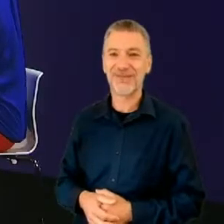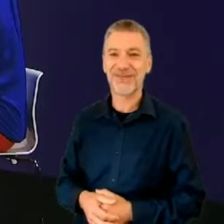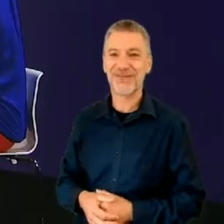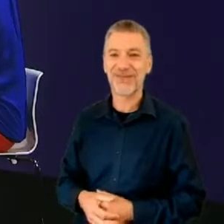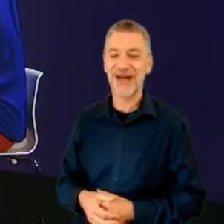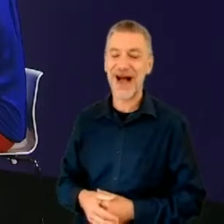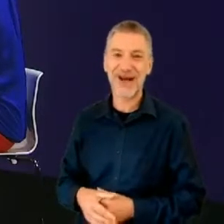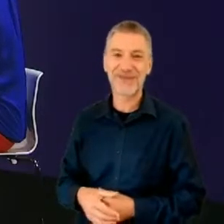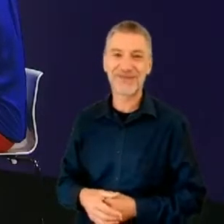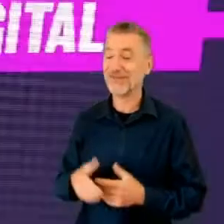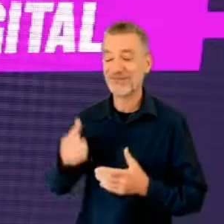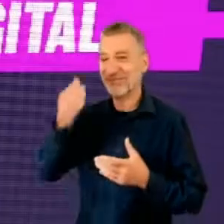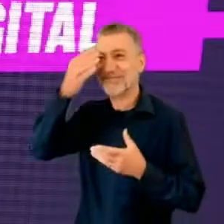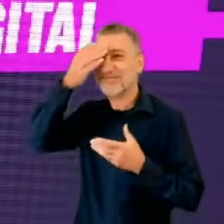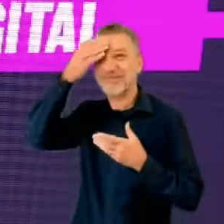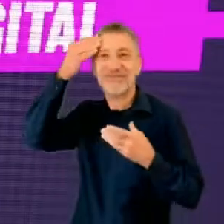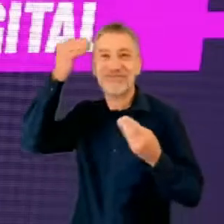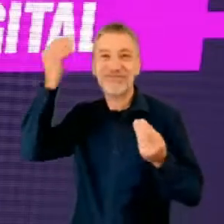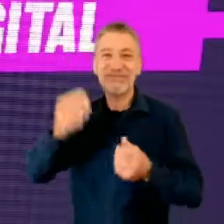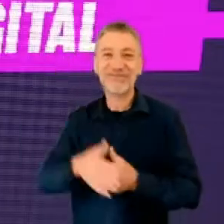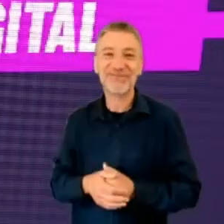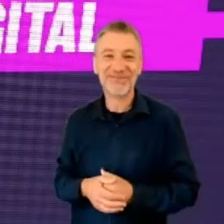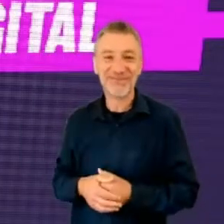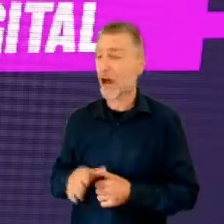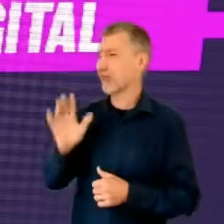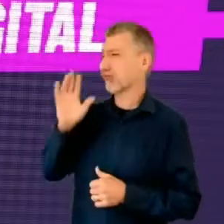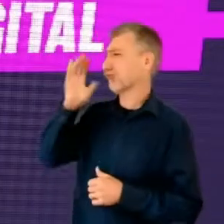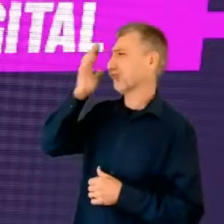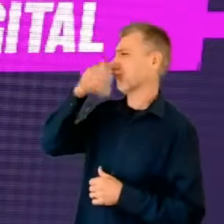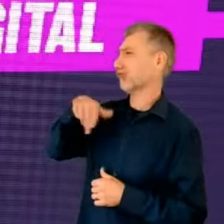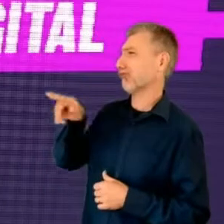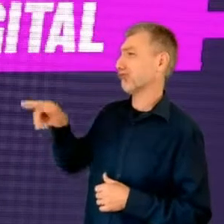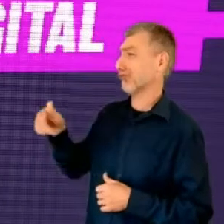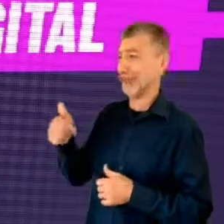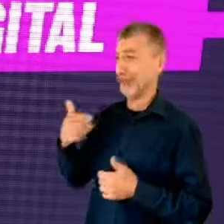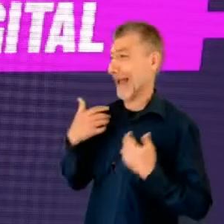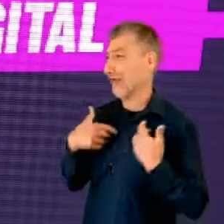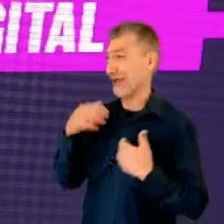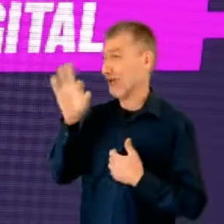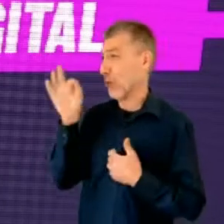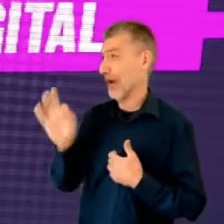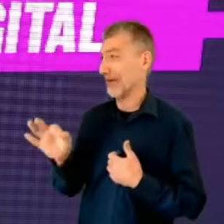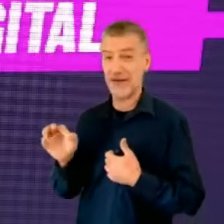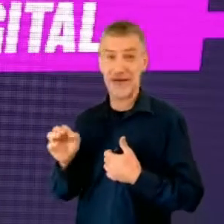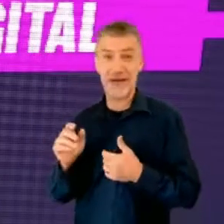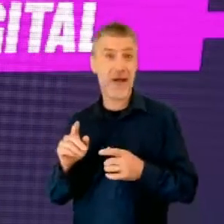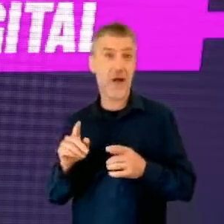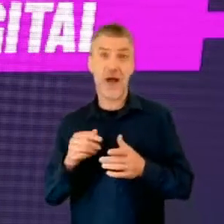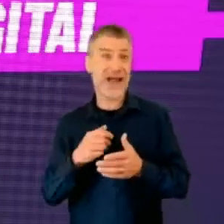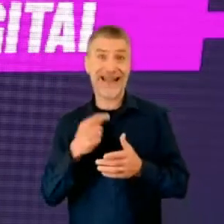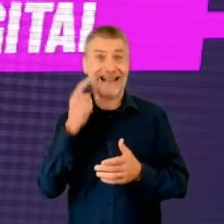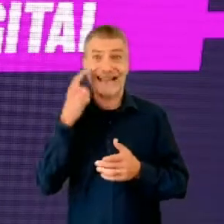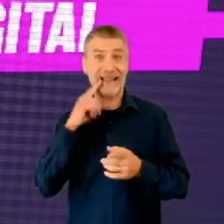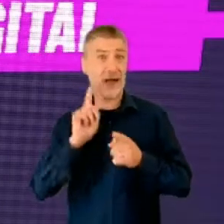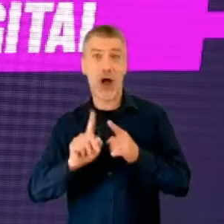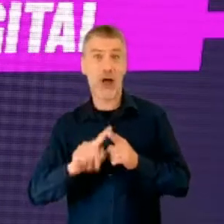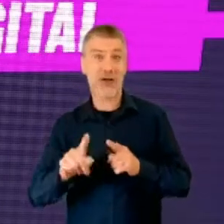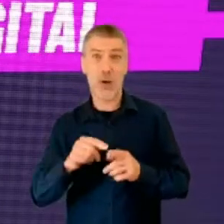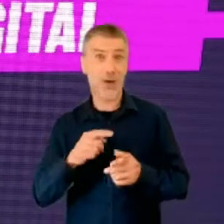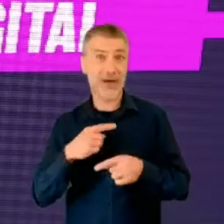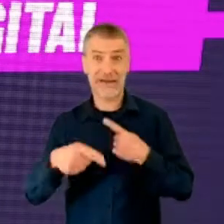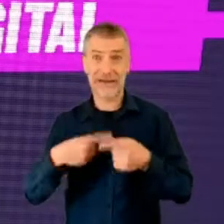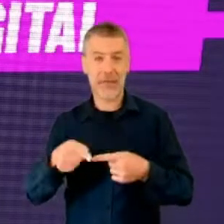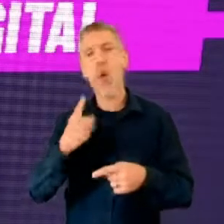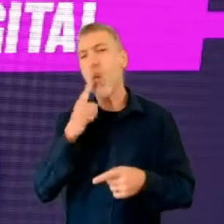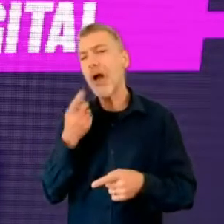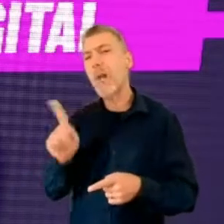She's getting some support. Don't worry, it was like one of those questions. Sometimes you can't answer all the questions, but you know what? We could come back to